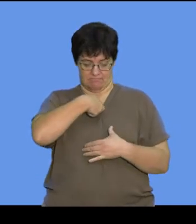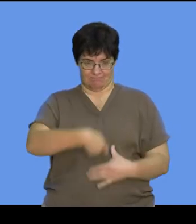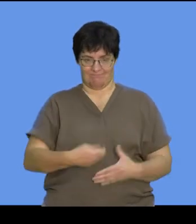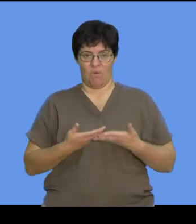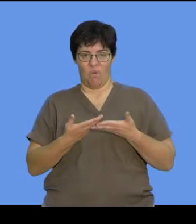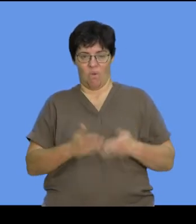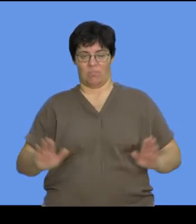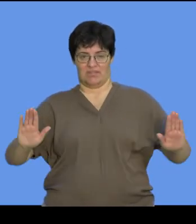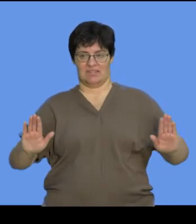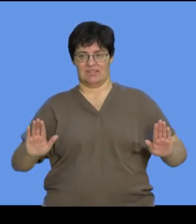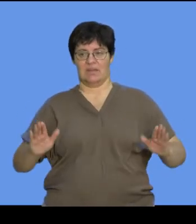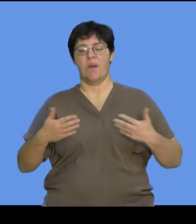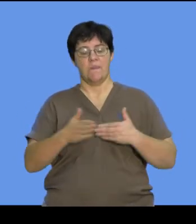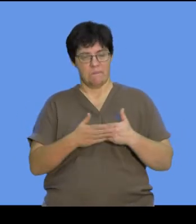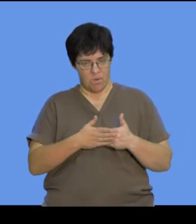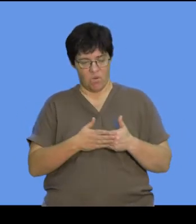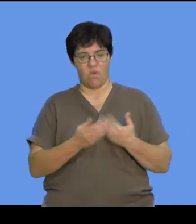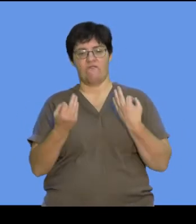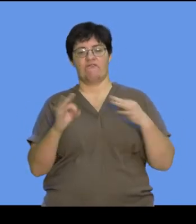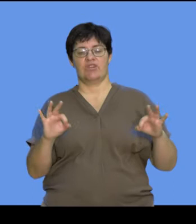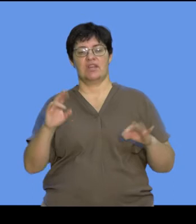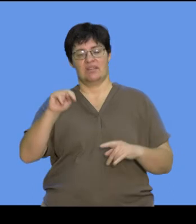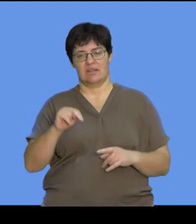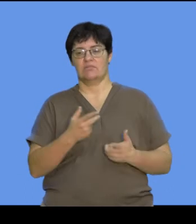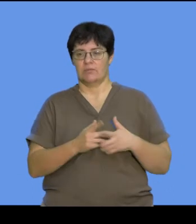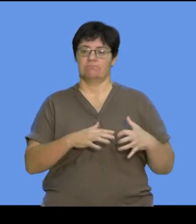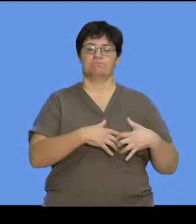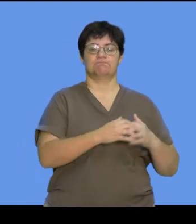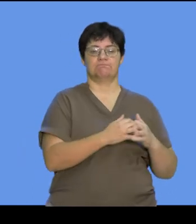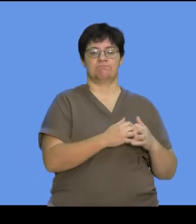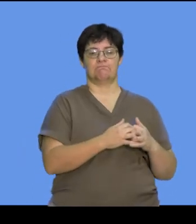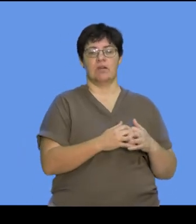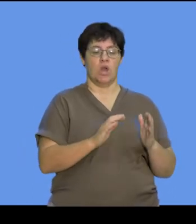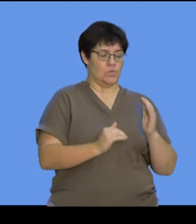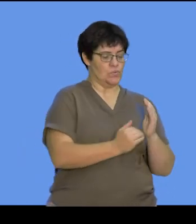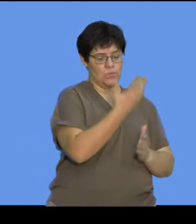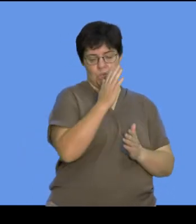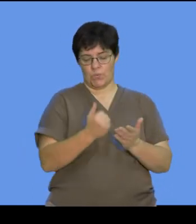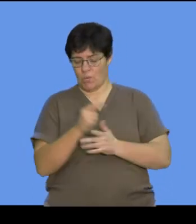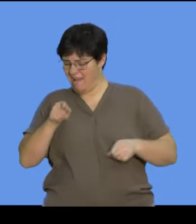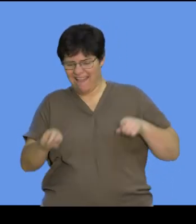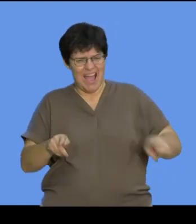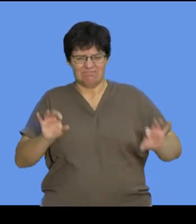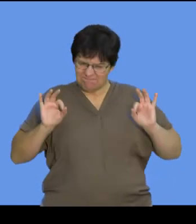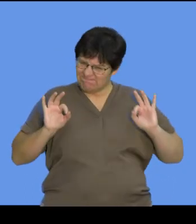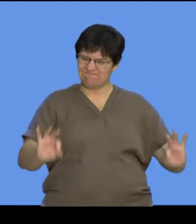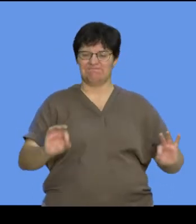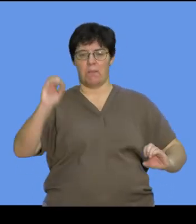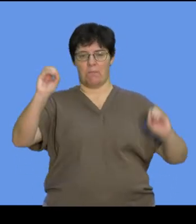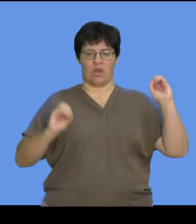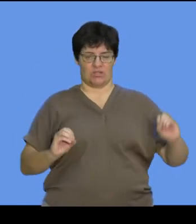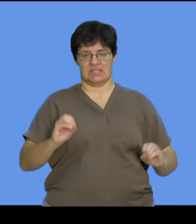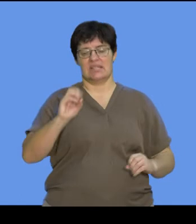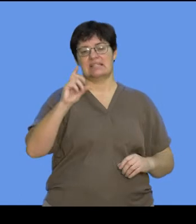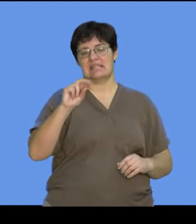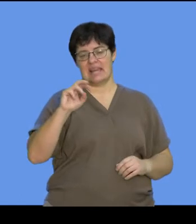DNA, brings in more complementary free nucleotides to eventually form two new identical molecules